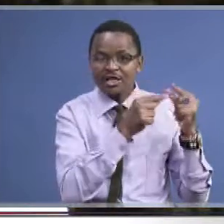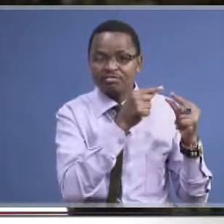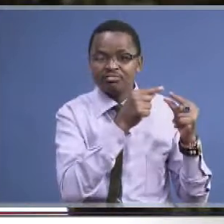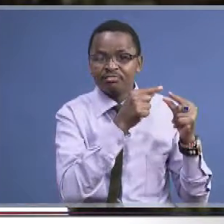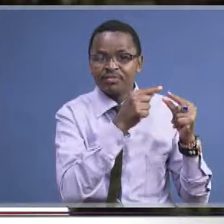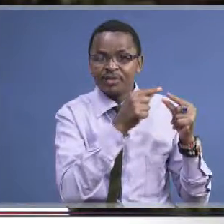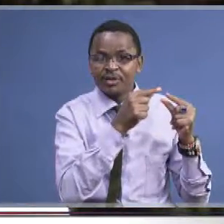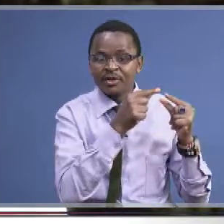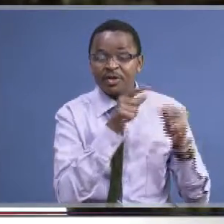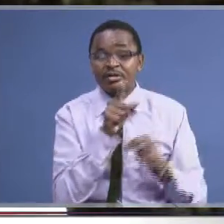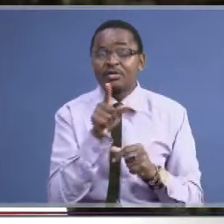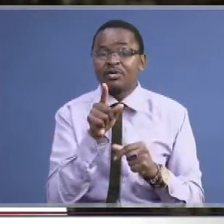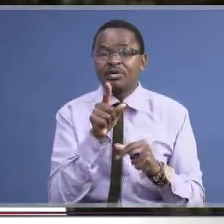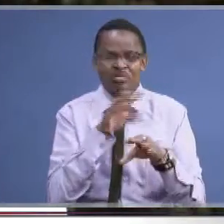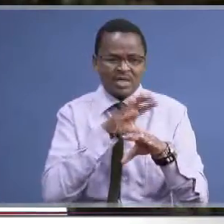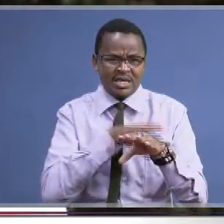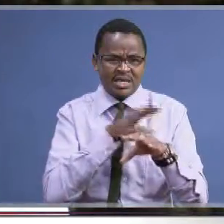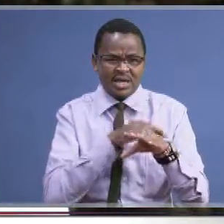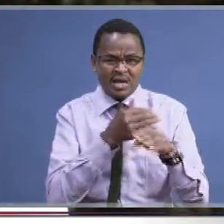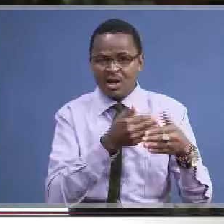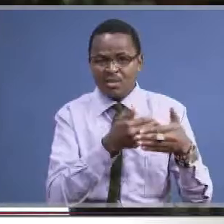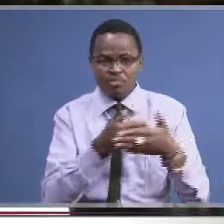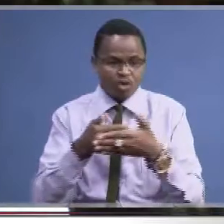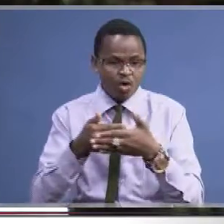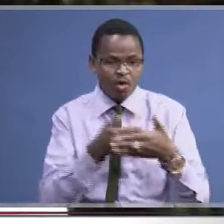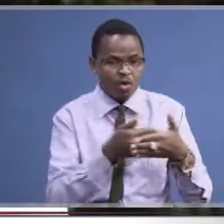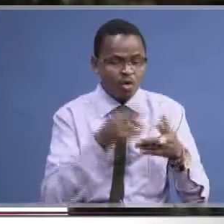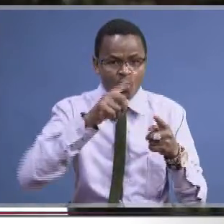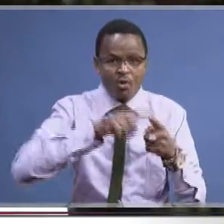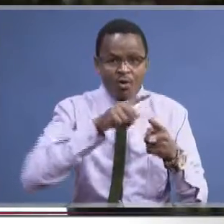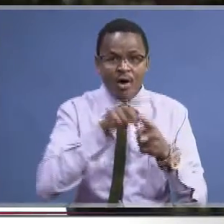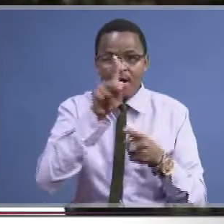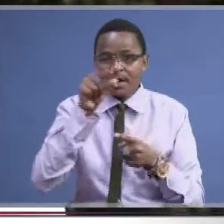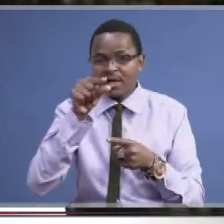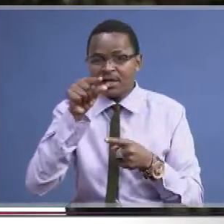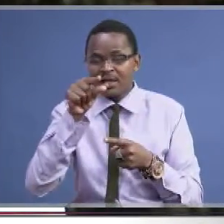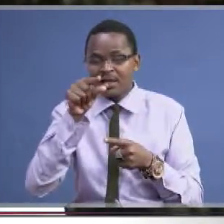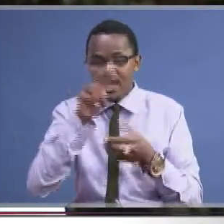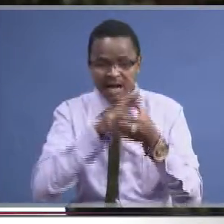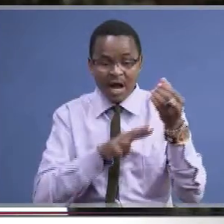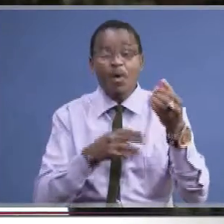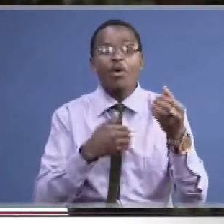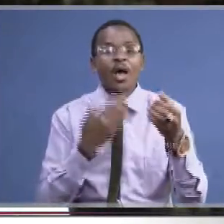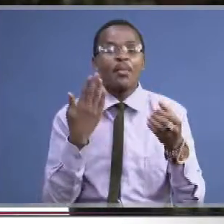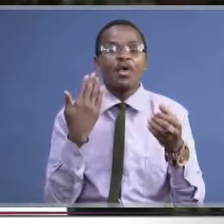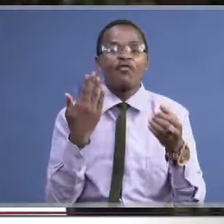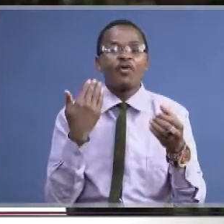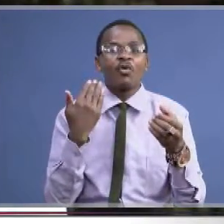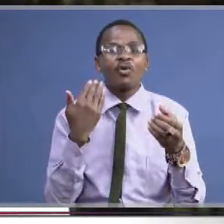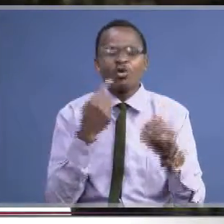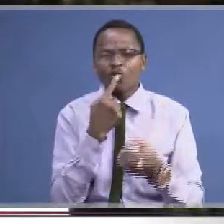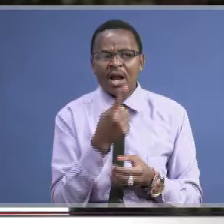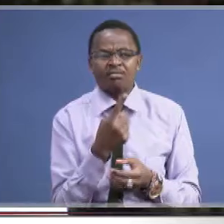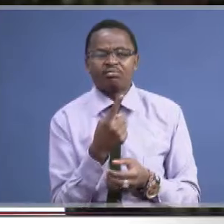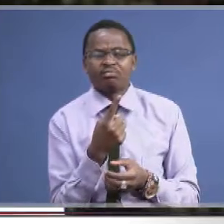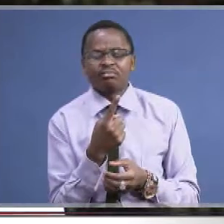them ilikuwa ni ukisha pata mtoto, mtu uad kgs almost double what you had. So ulikuwa